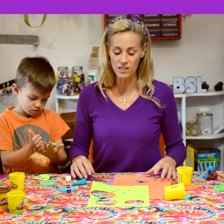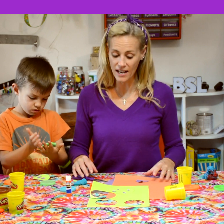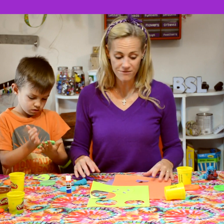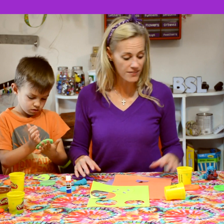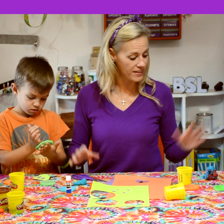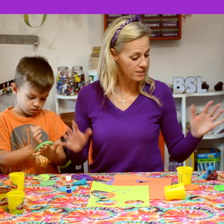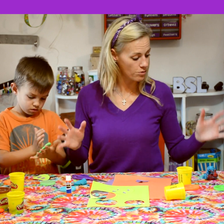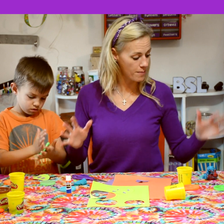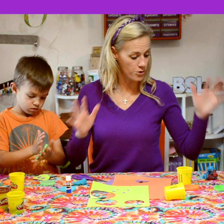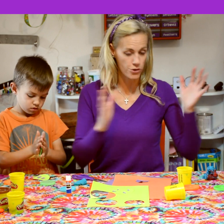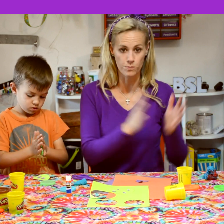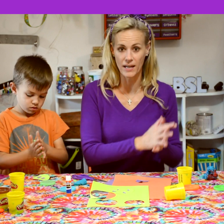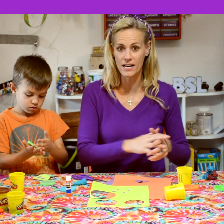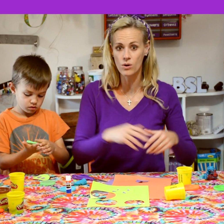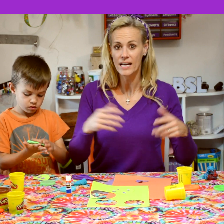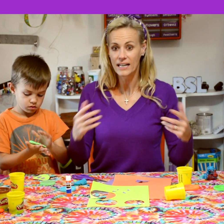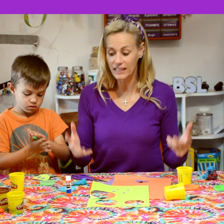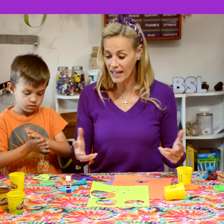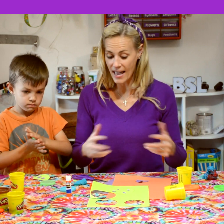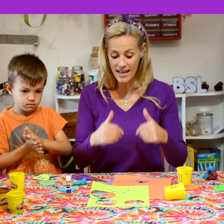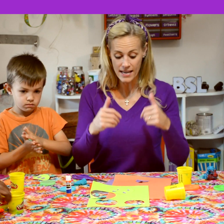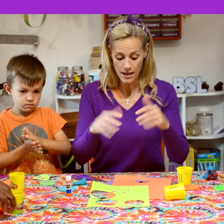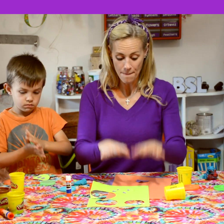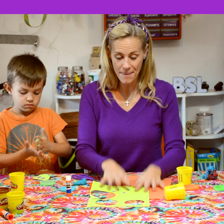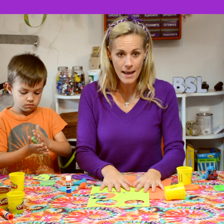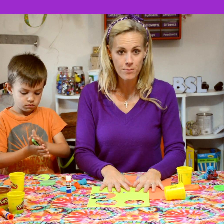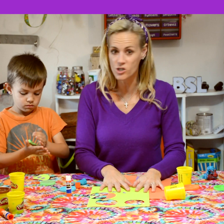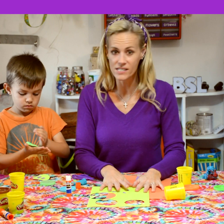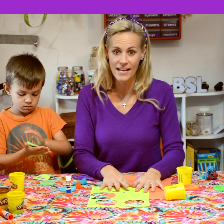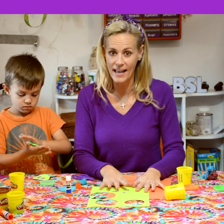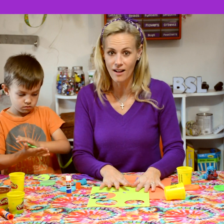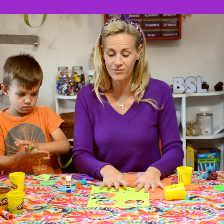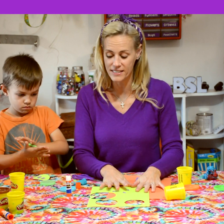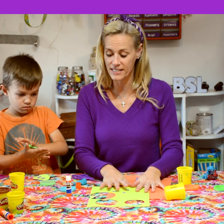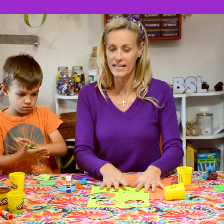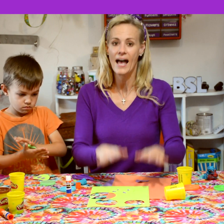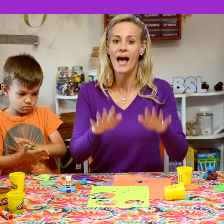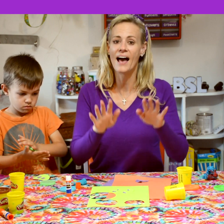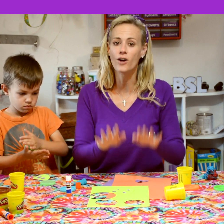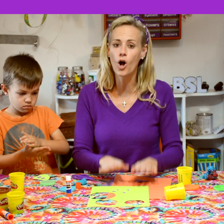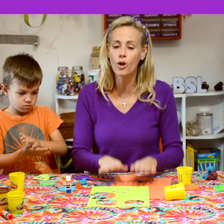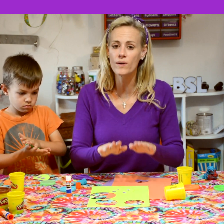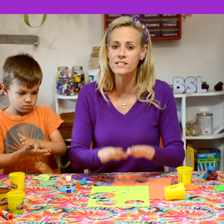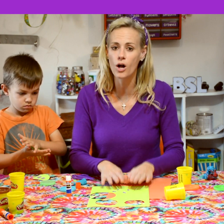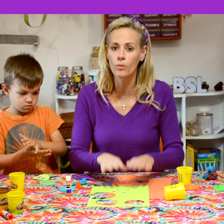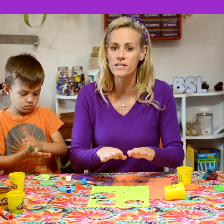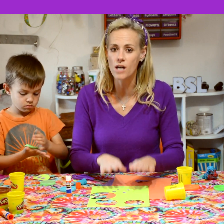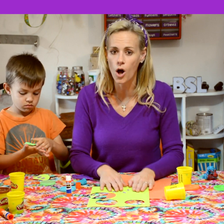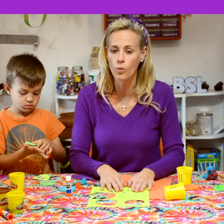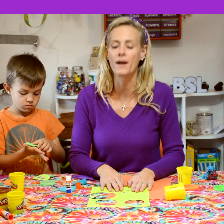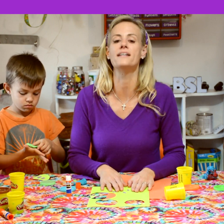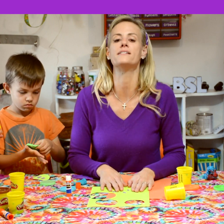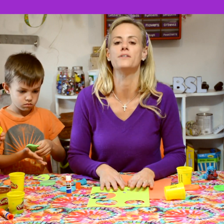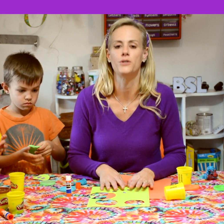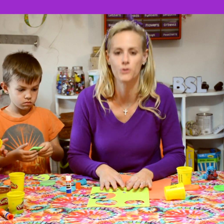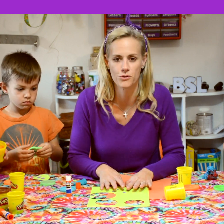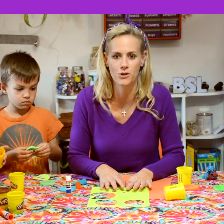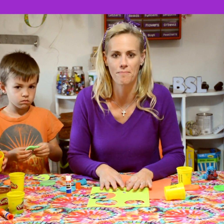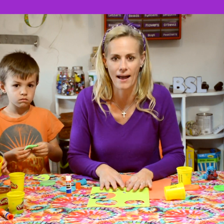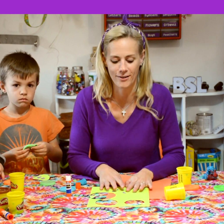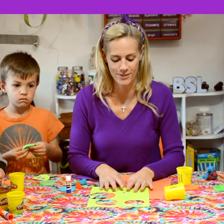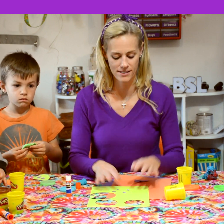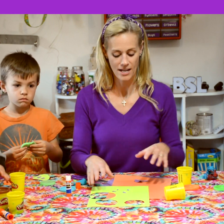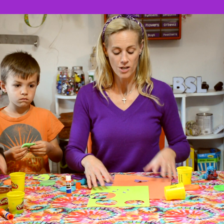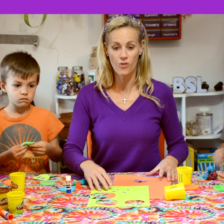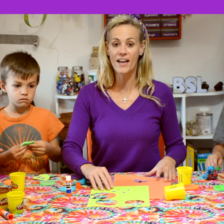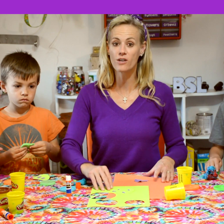But there's a lot of fun things. So remember, you can use Play-Doh, clay, paper, just like Alfie did, and always, always, always use